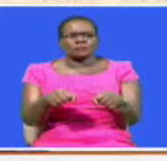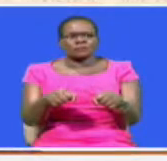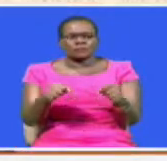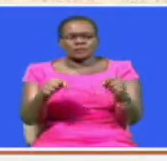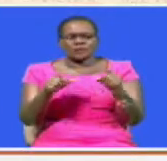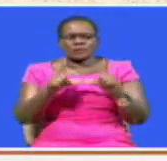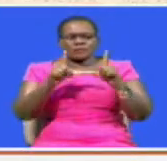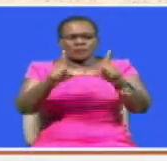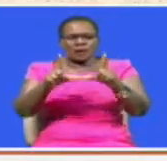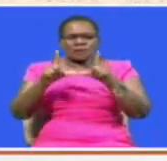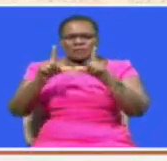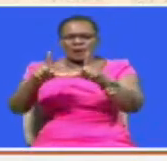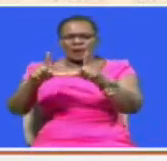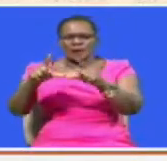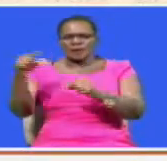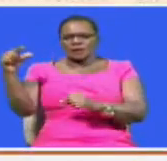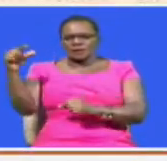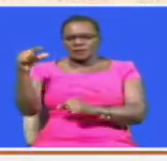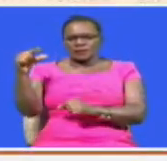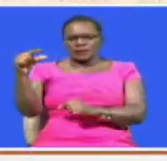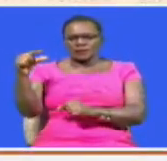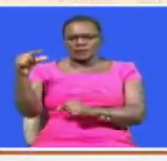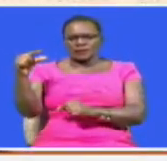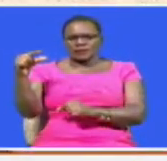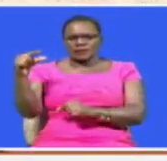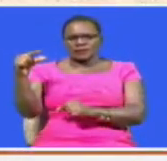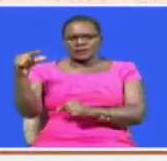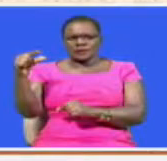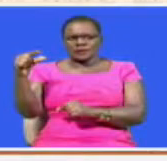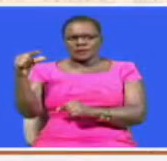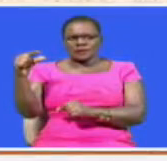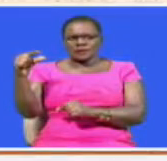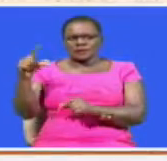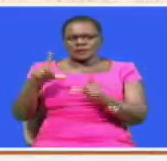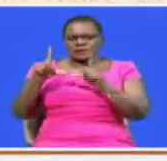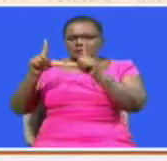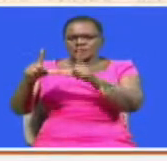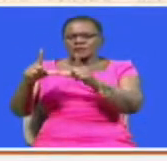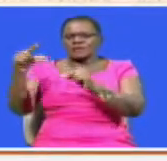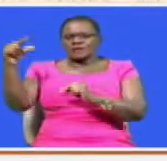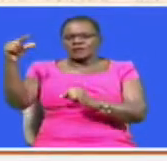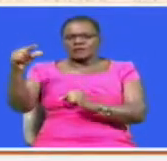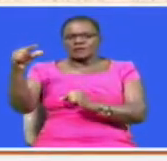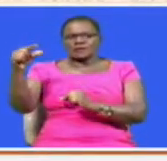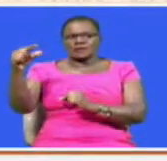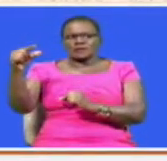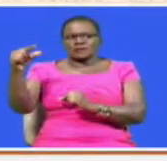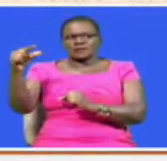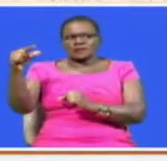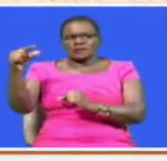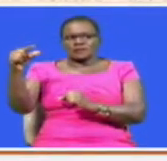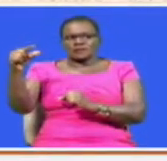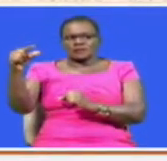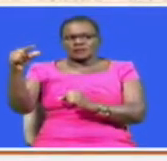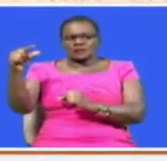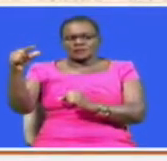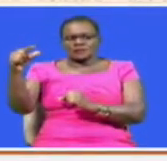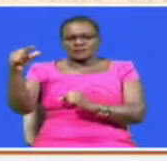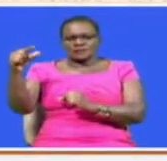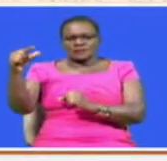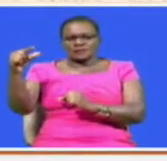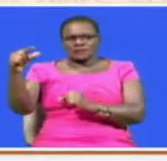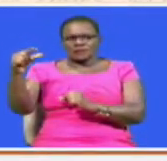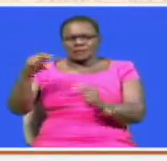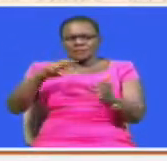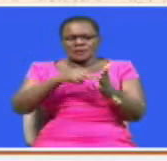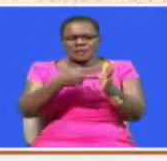certify, grade, and certify, grade, and accredit.